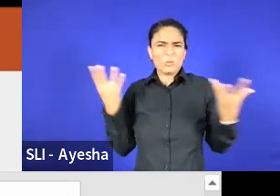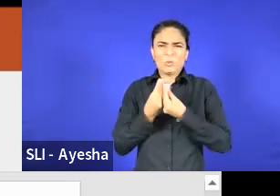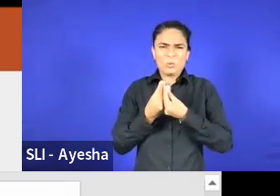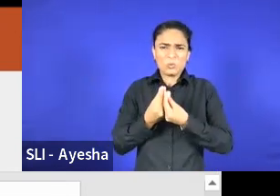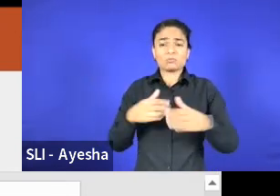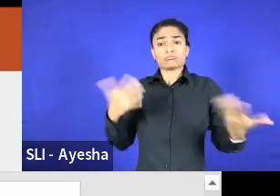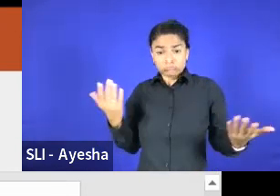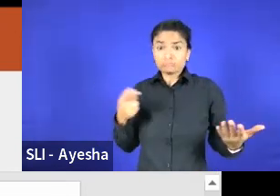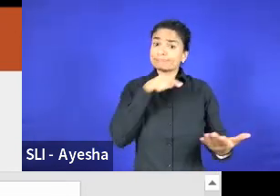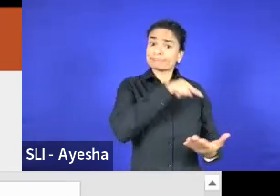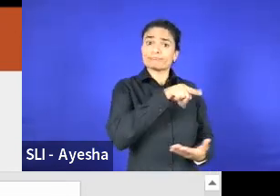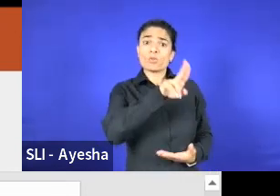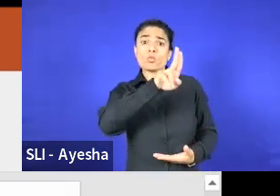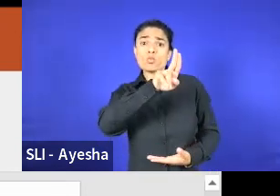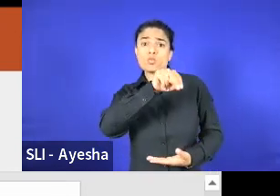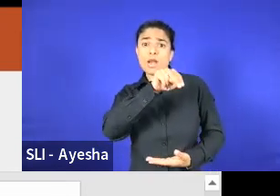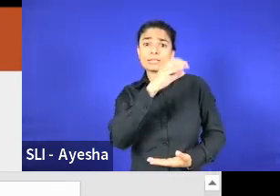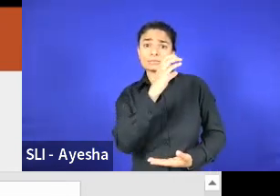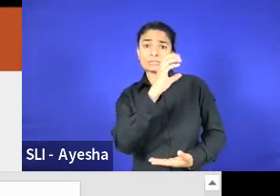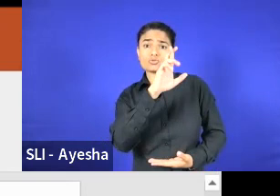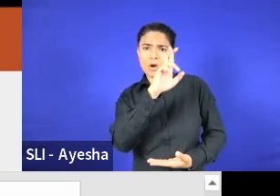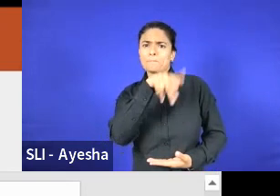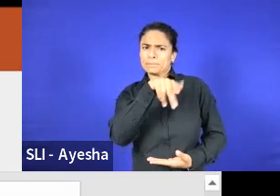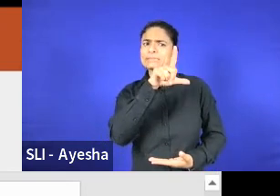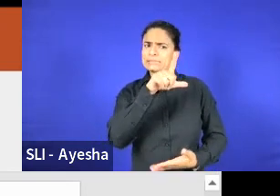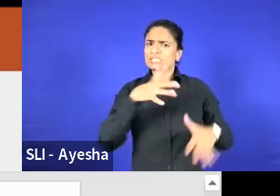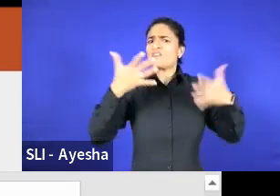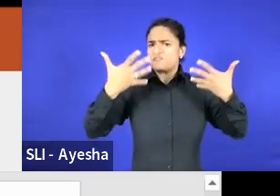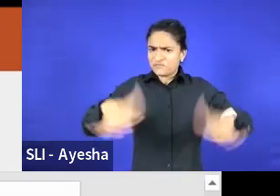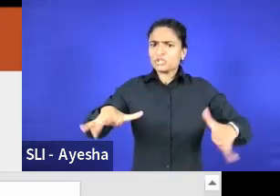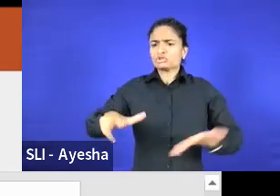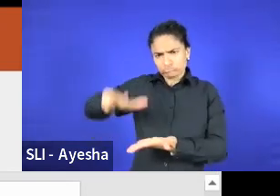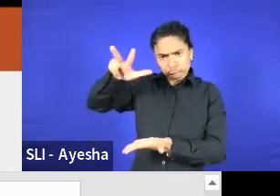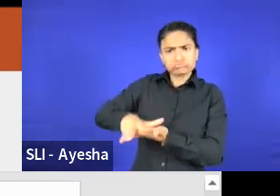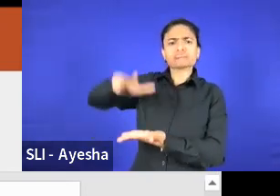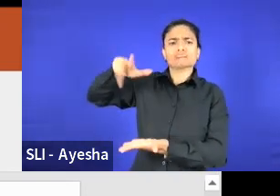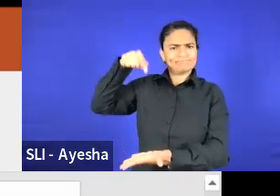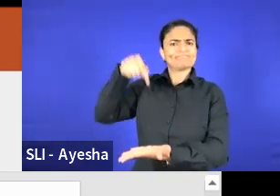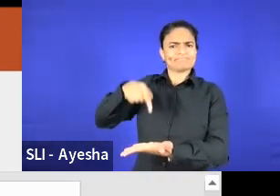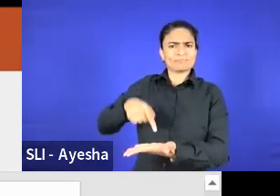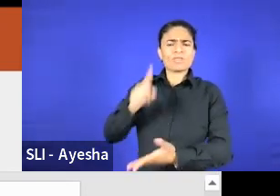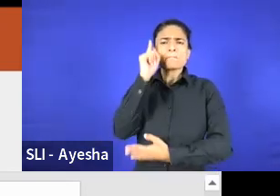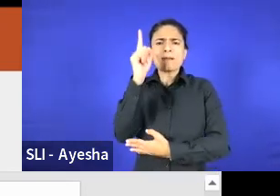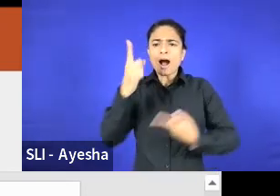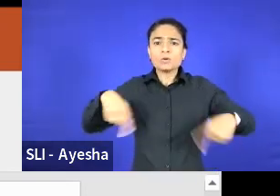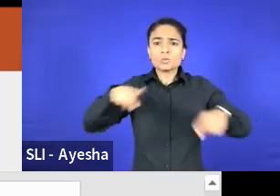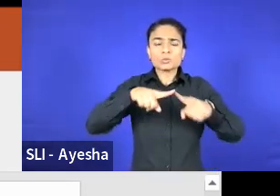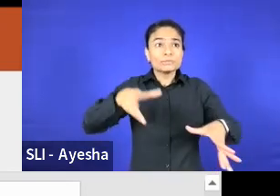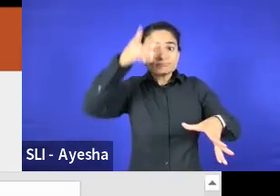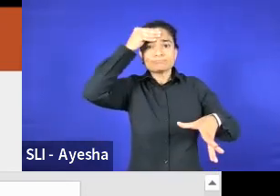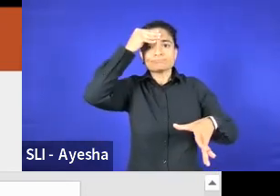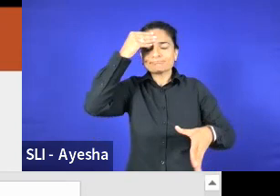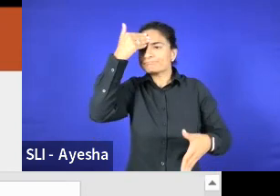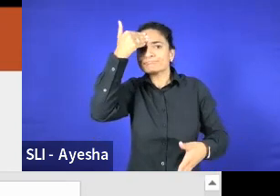and needs of persons with disability, lack of support to persons with disability who are most in need, absence of